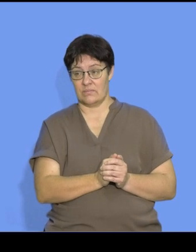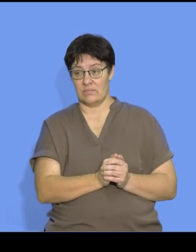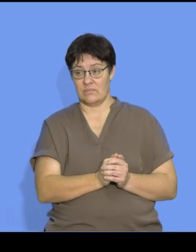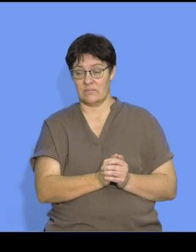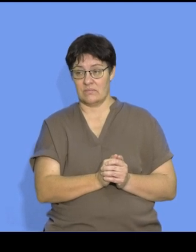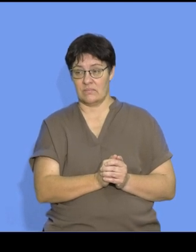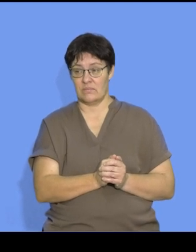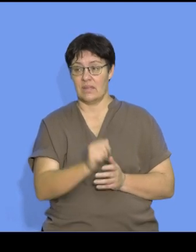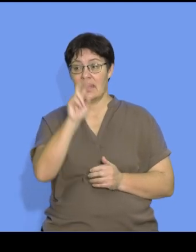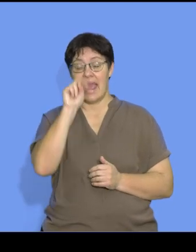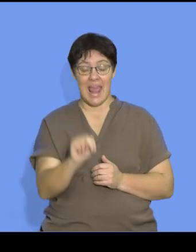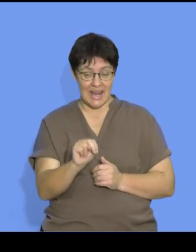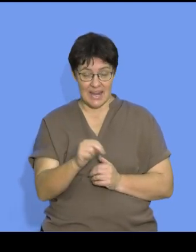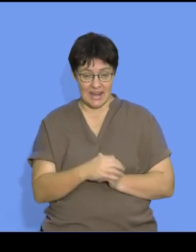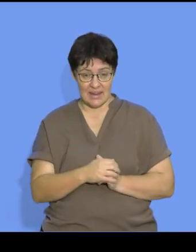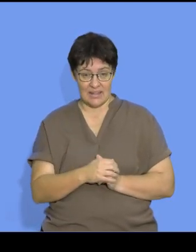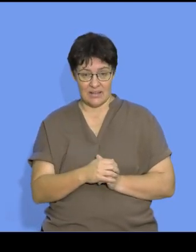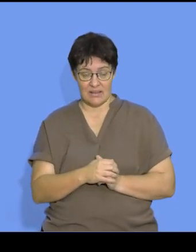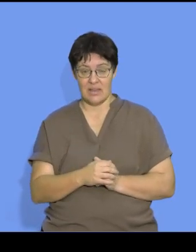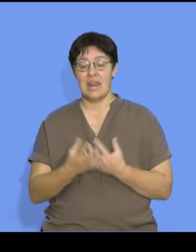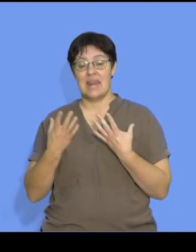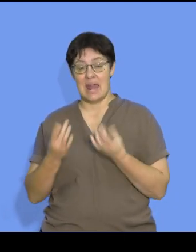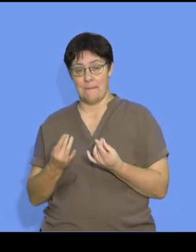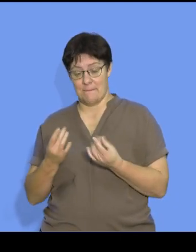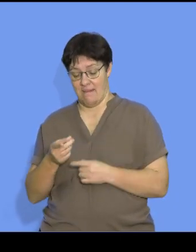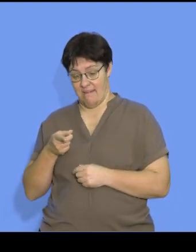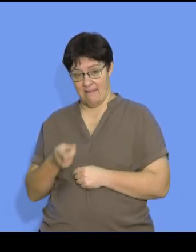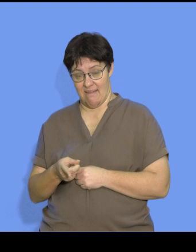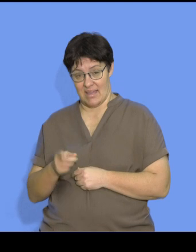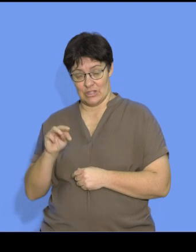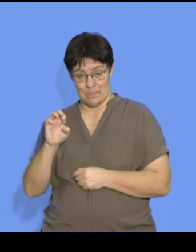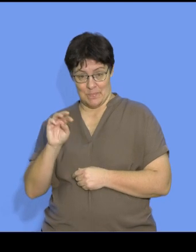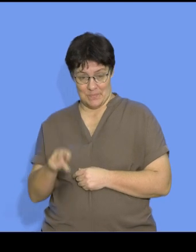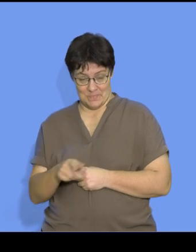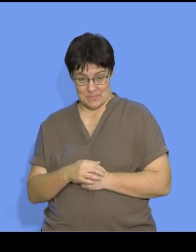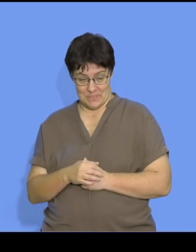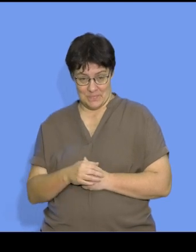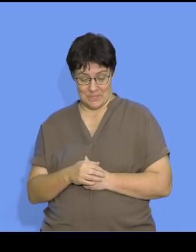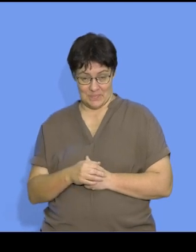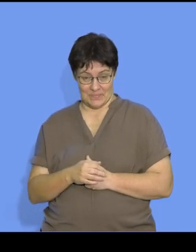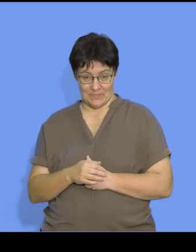and n is the term number.